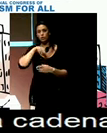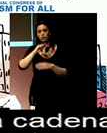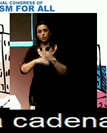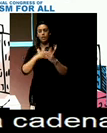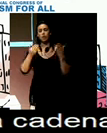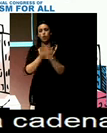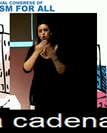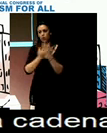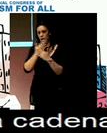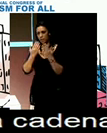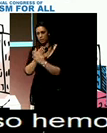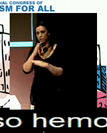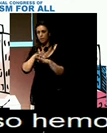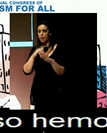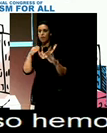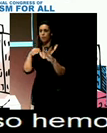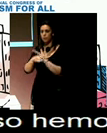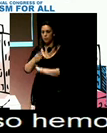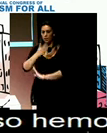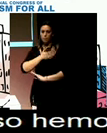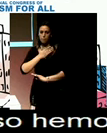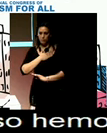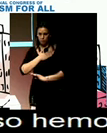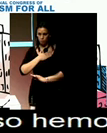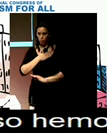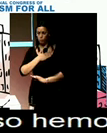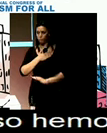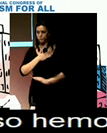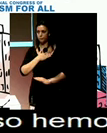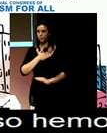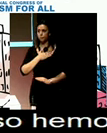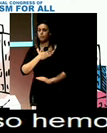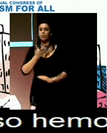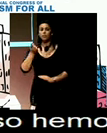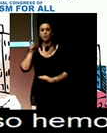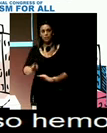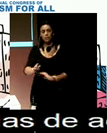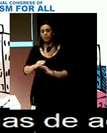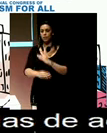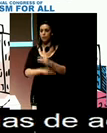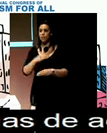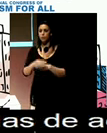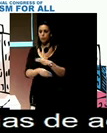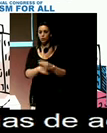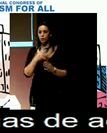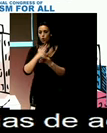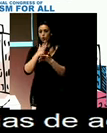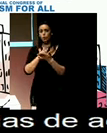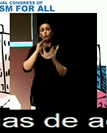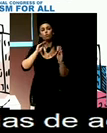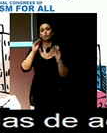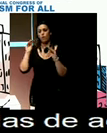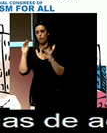This is why we have organized sessions on heritage accessibility. We have